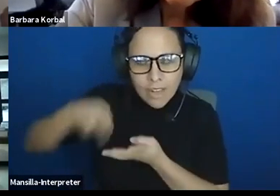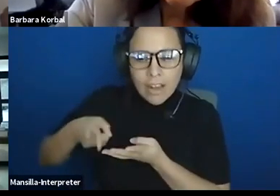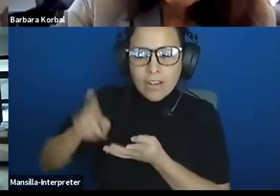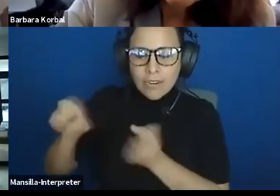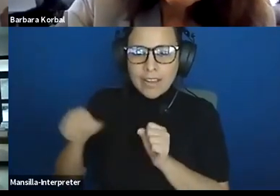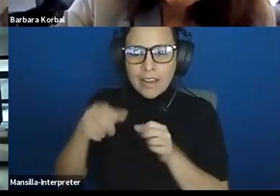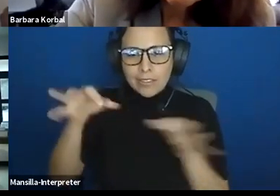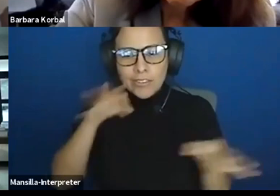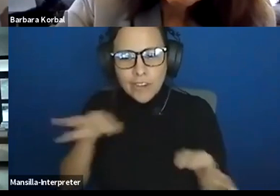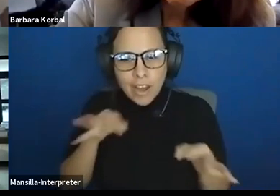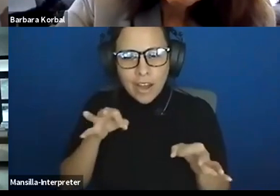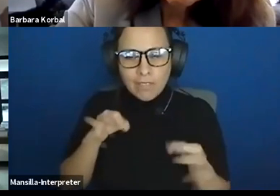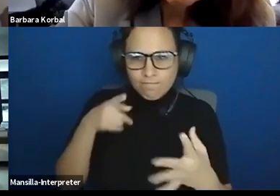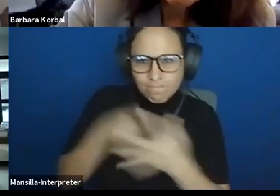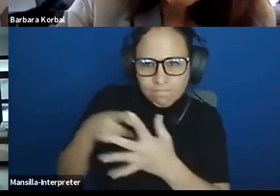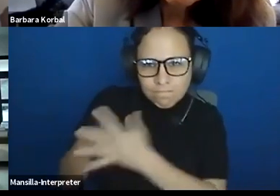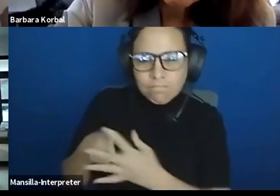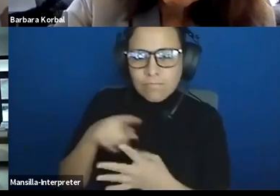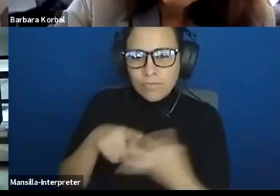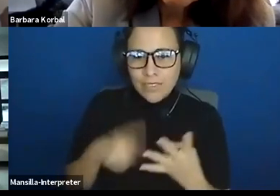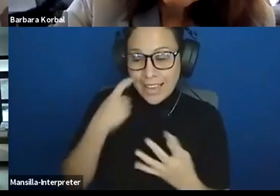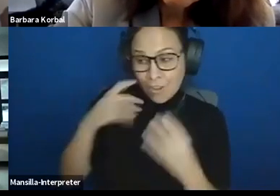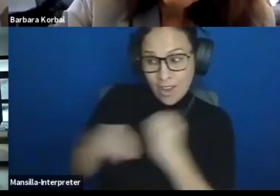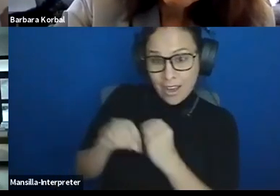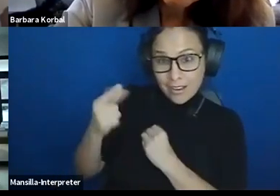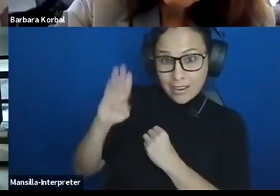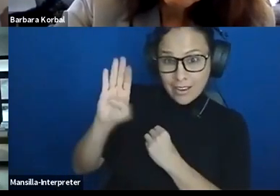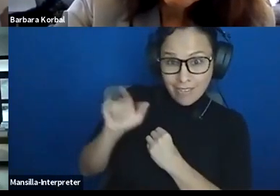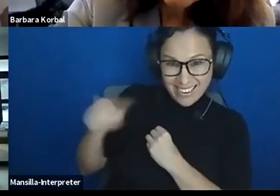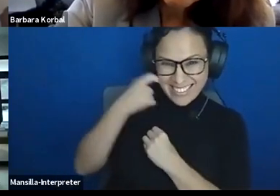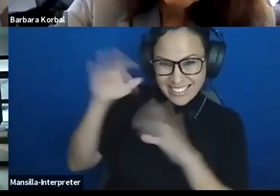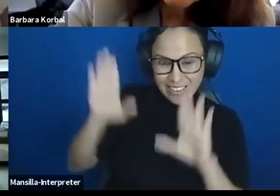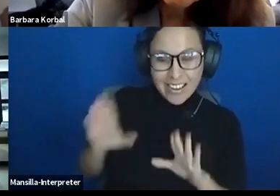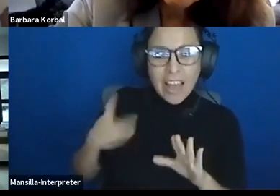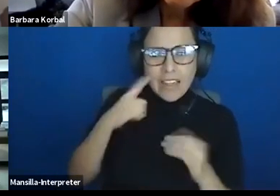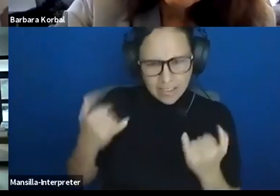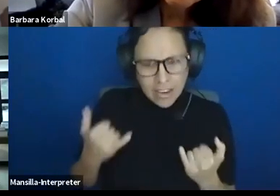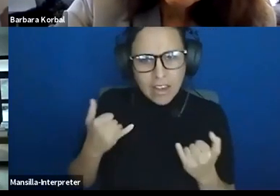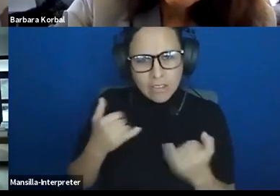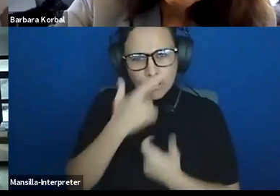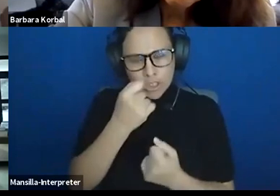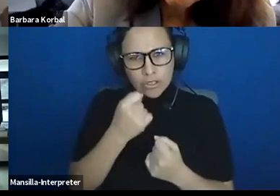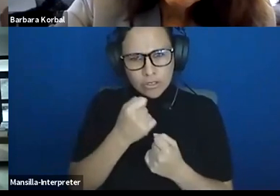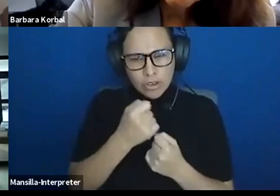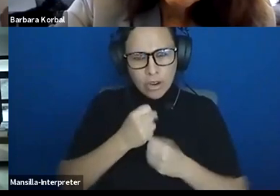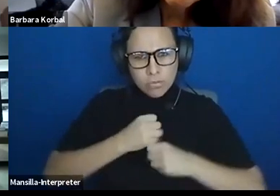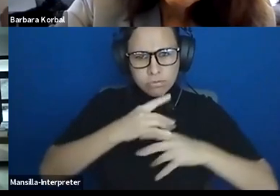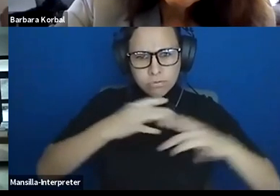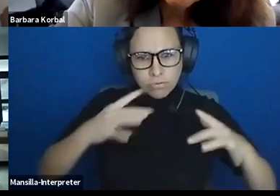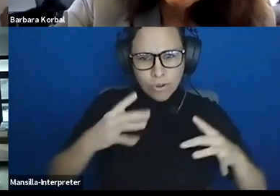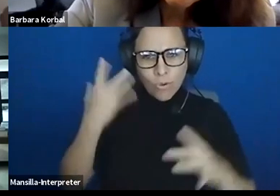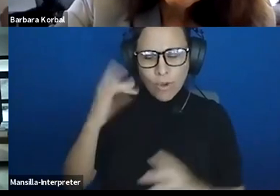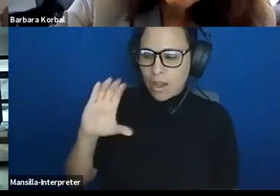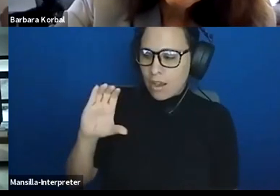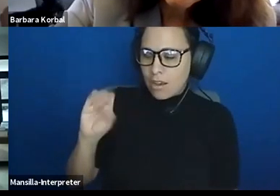describe, pin down. And the only other thing I would add to what you just said, Gabi, I think it's excellent, is I think there's a growing interest also because of El Corno in